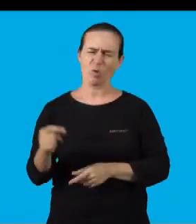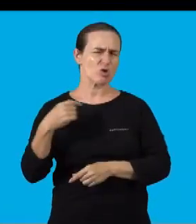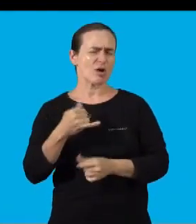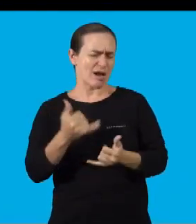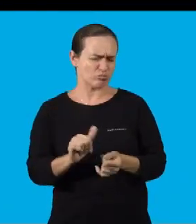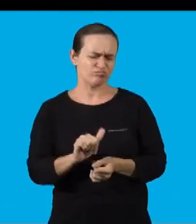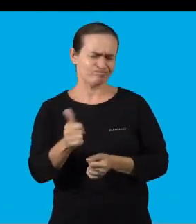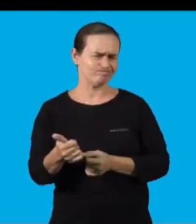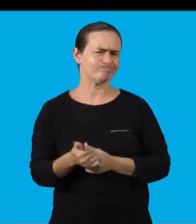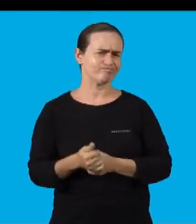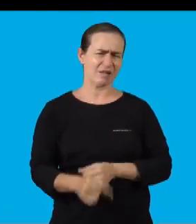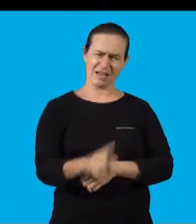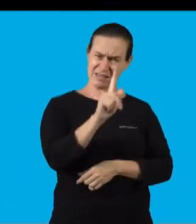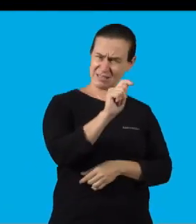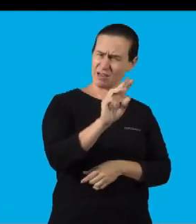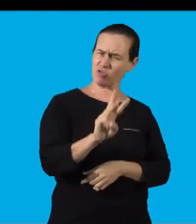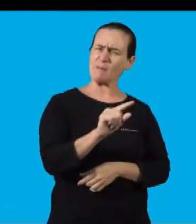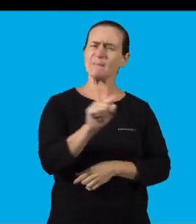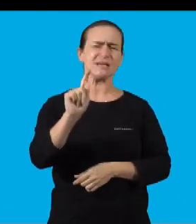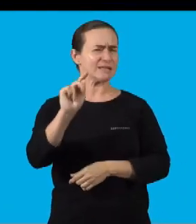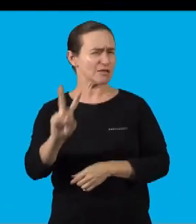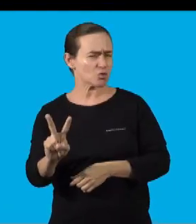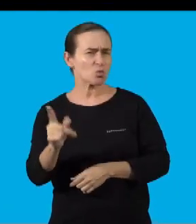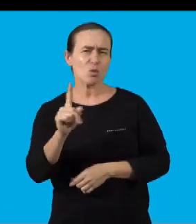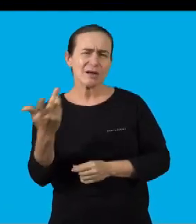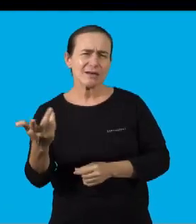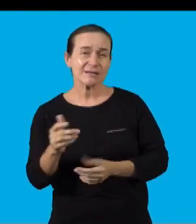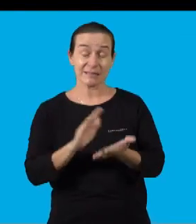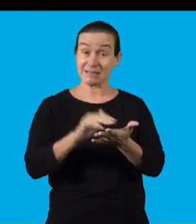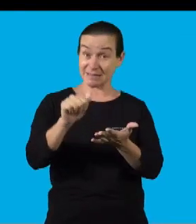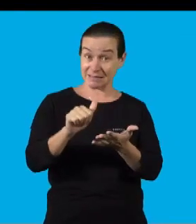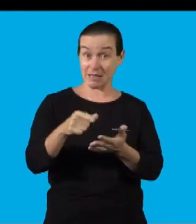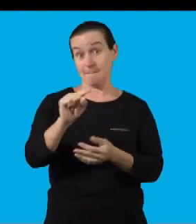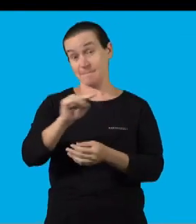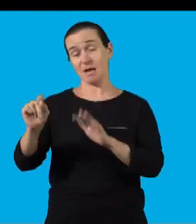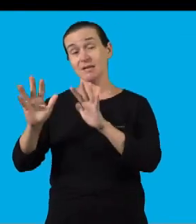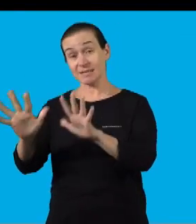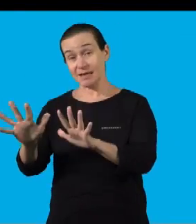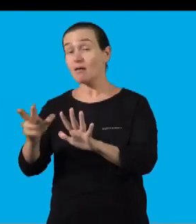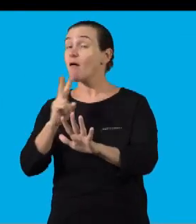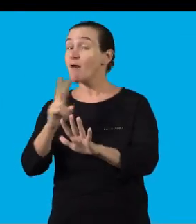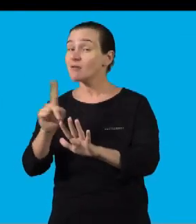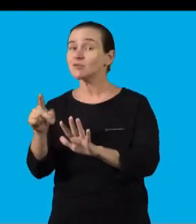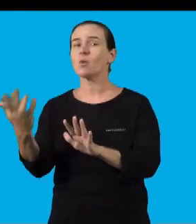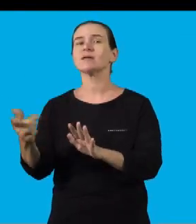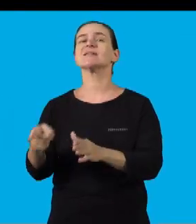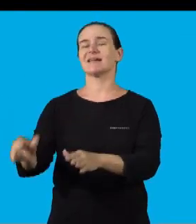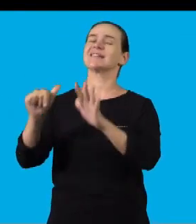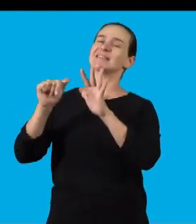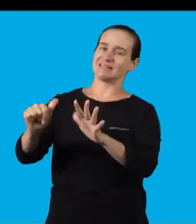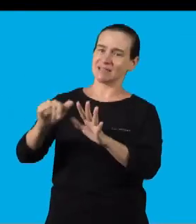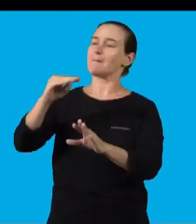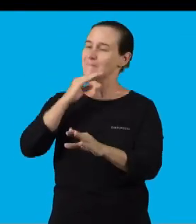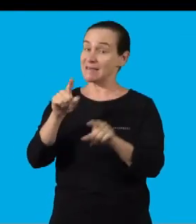going to again calculate there T3 minus a T2. That is, of course, 16 minus 10. And again,